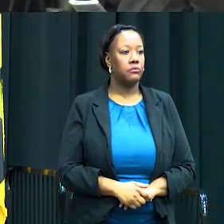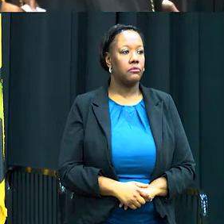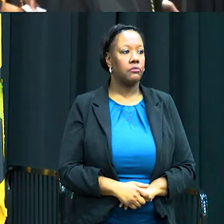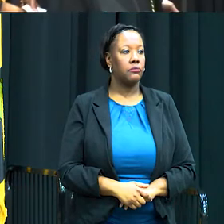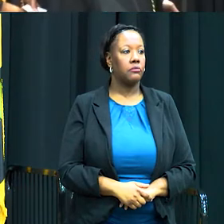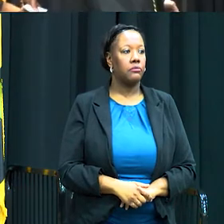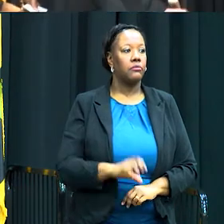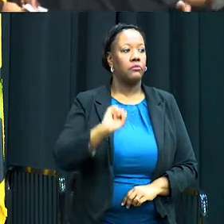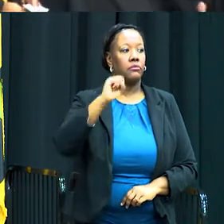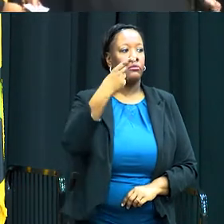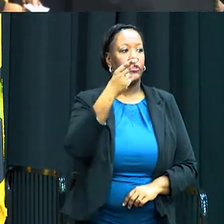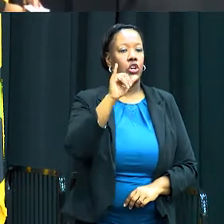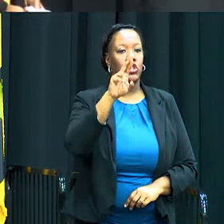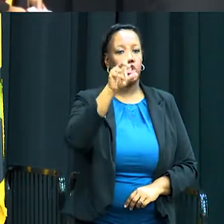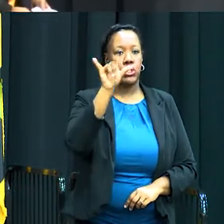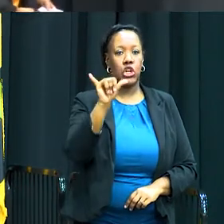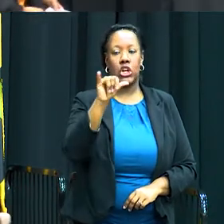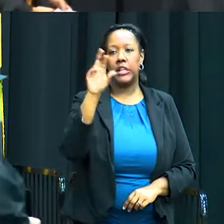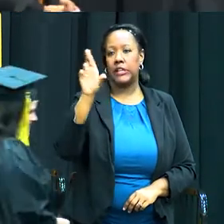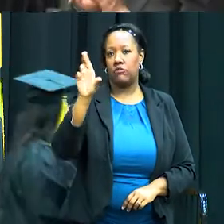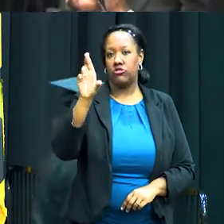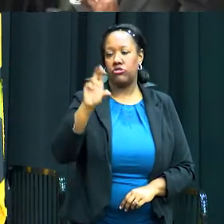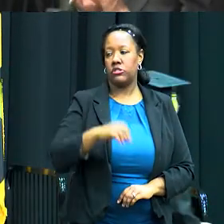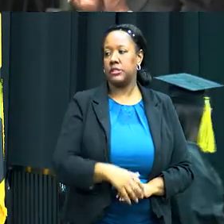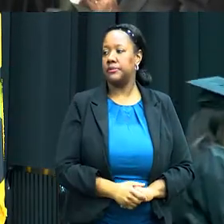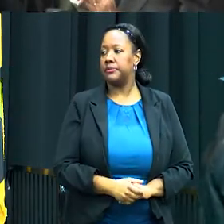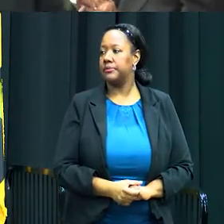Shirley Jean Rogers.